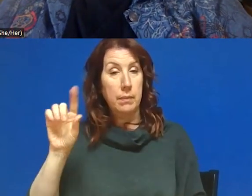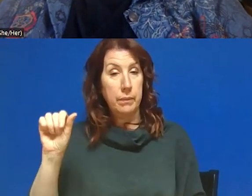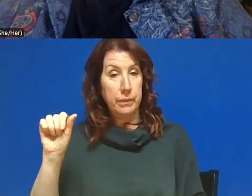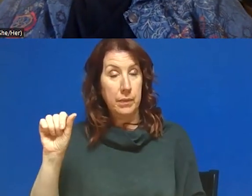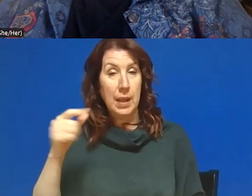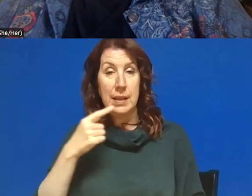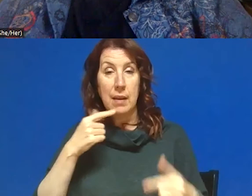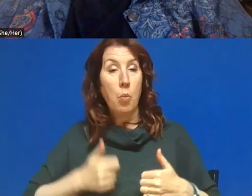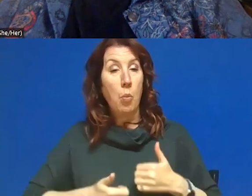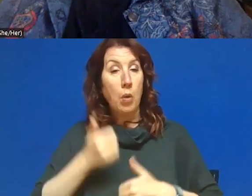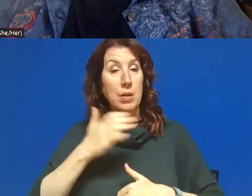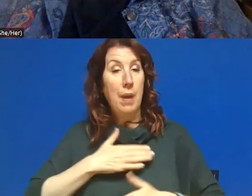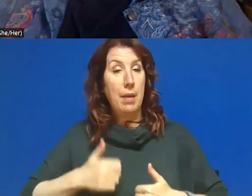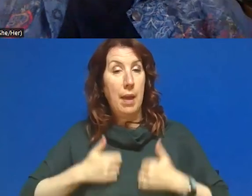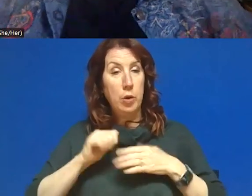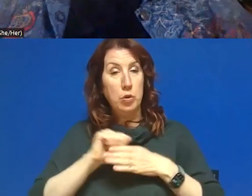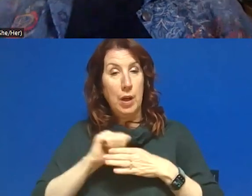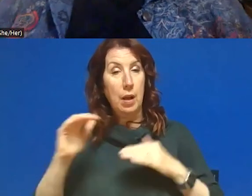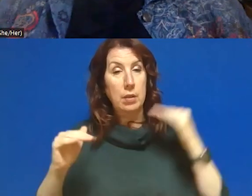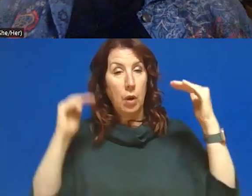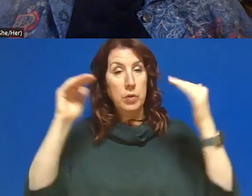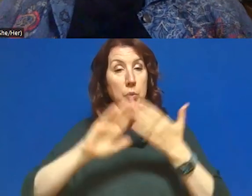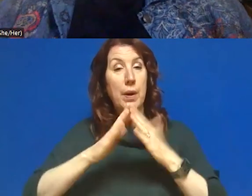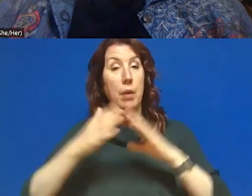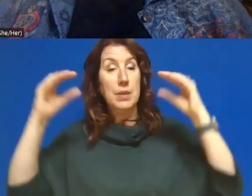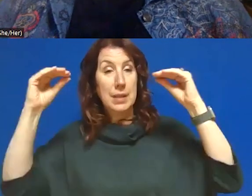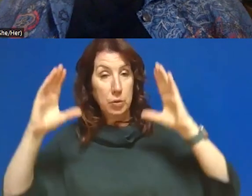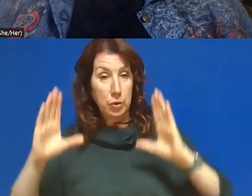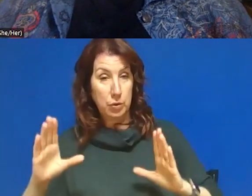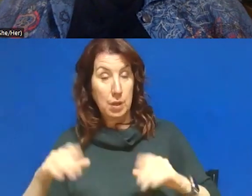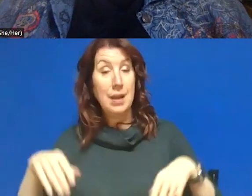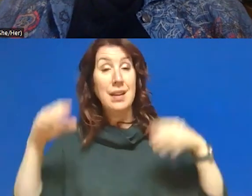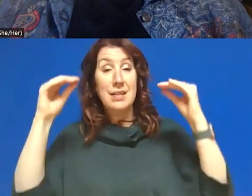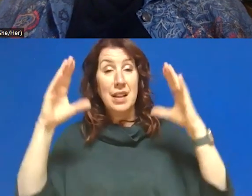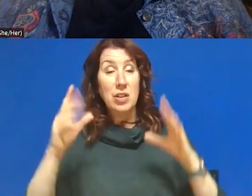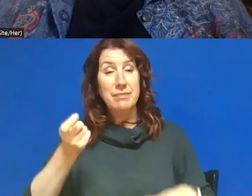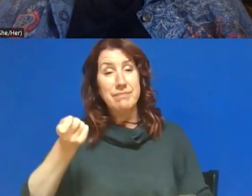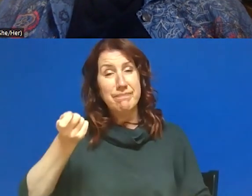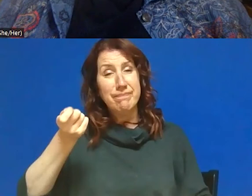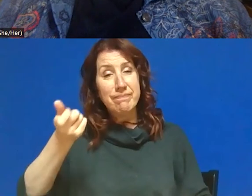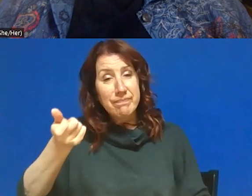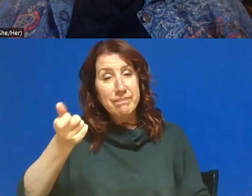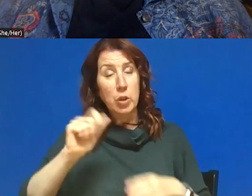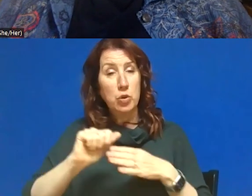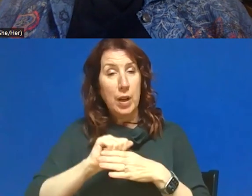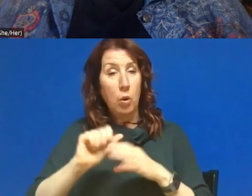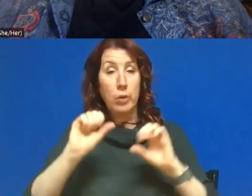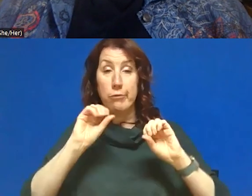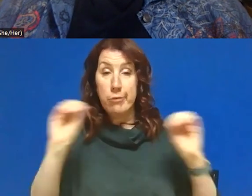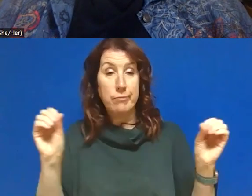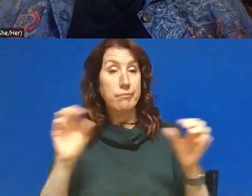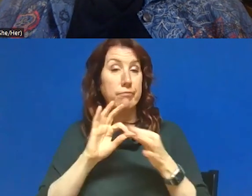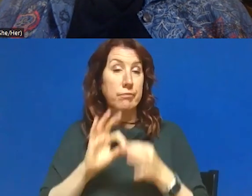I have spent most of my life training adults to become teachers. Mm-hmm. Teachers receive little to no training around disabilities, visible